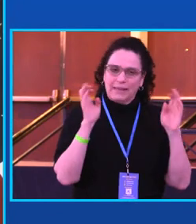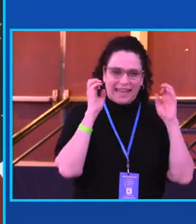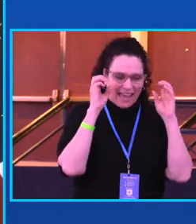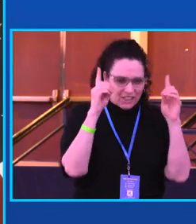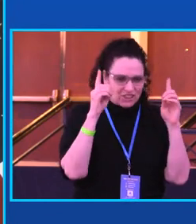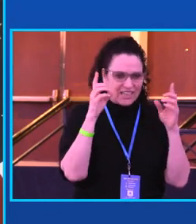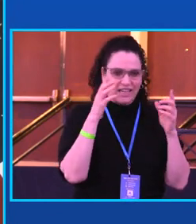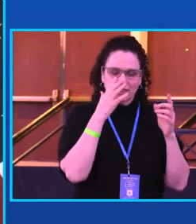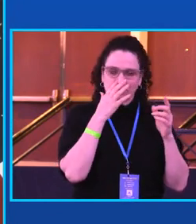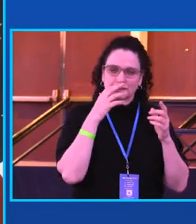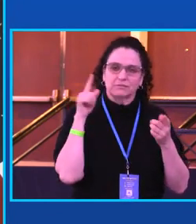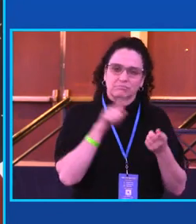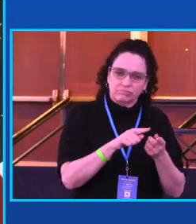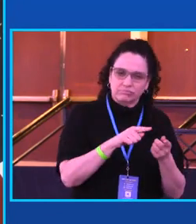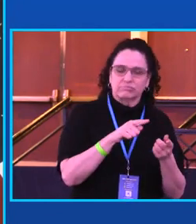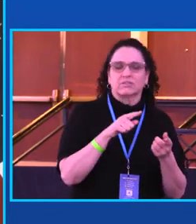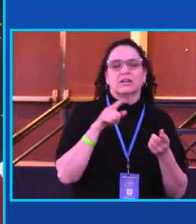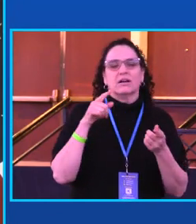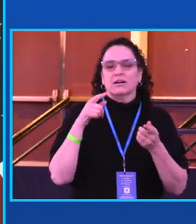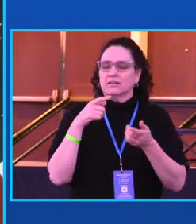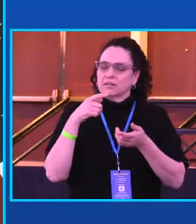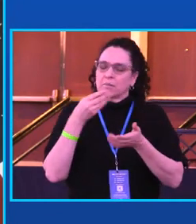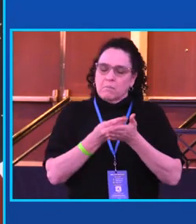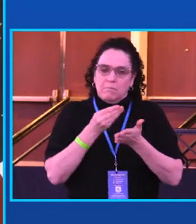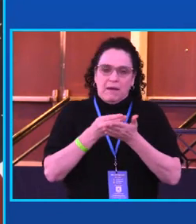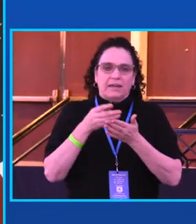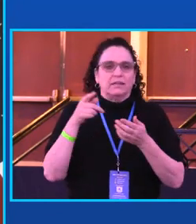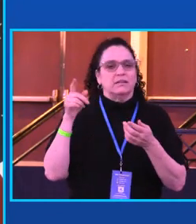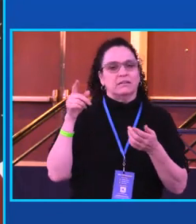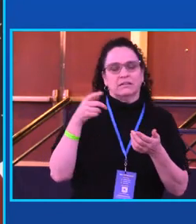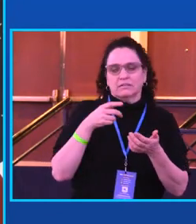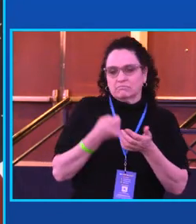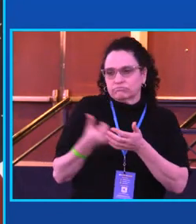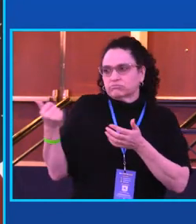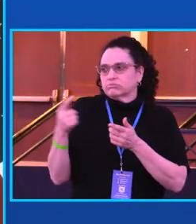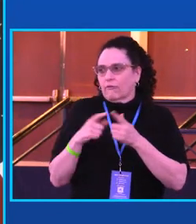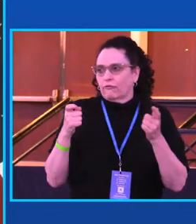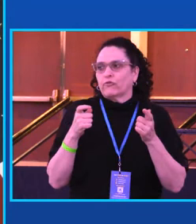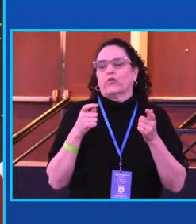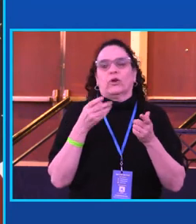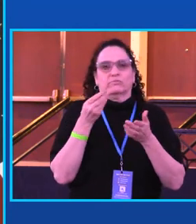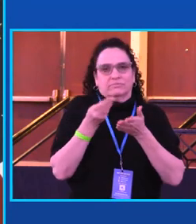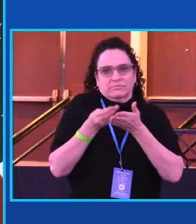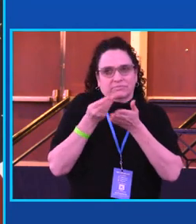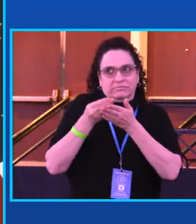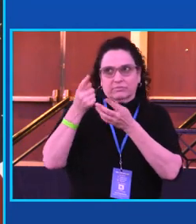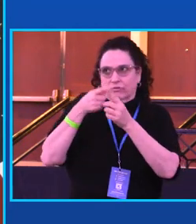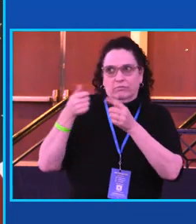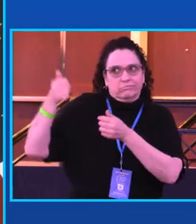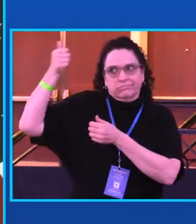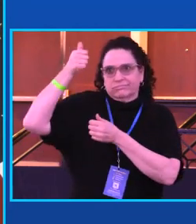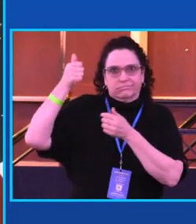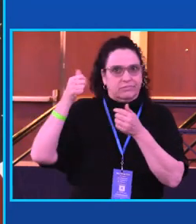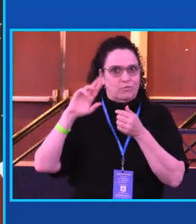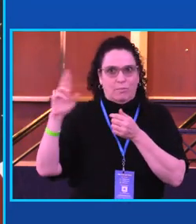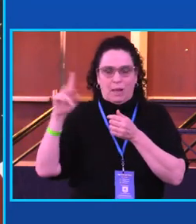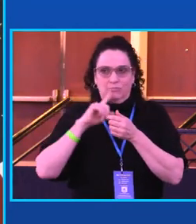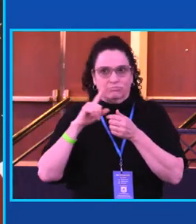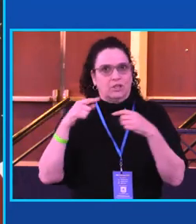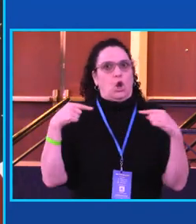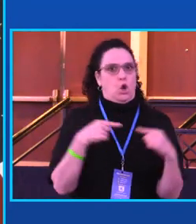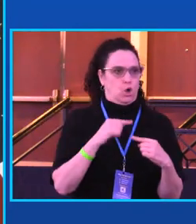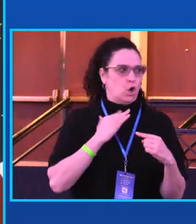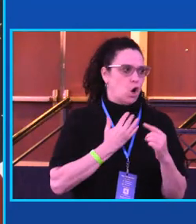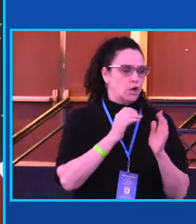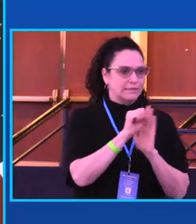swept from our highway funds to make up for lost revenue, and essential services were slashed. This is no way to govern. This is the reason